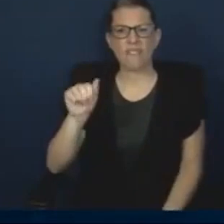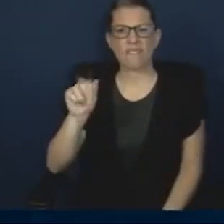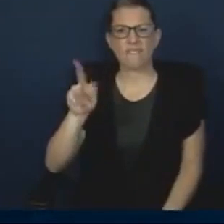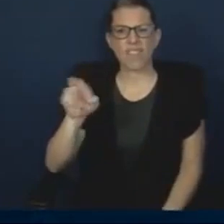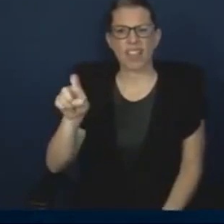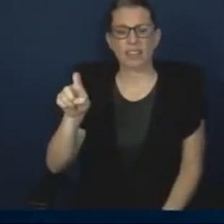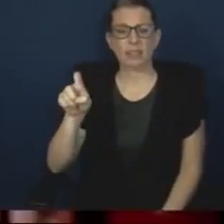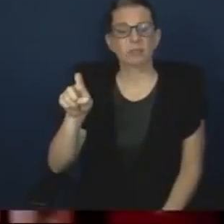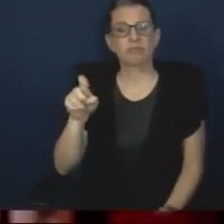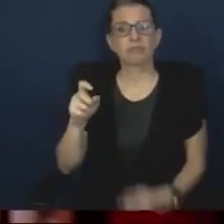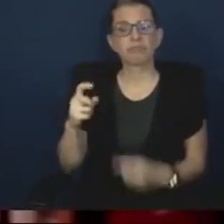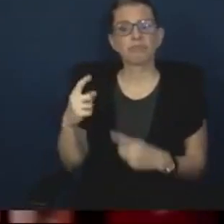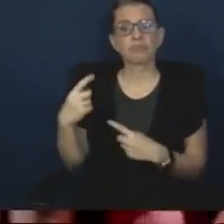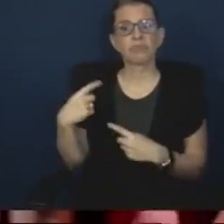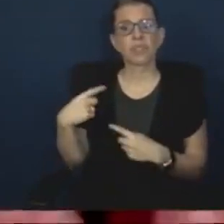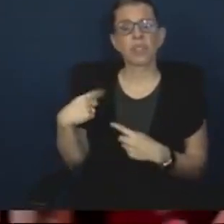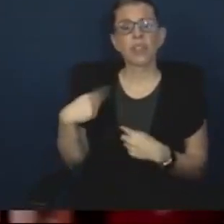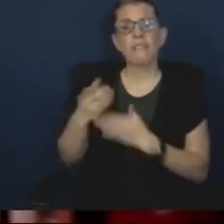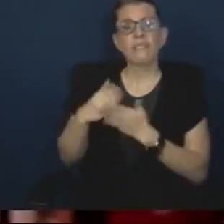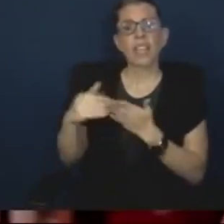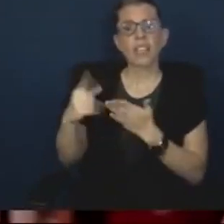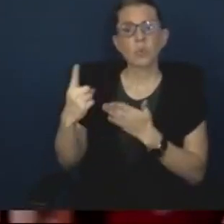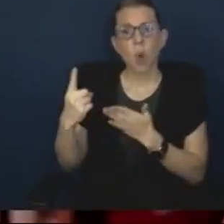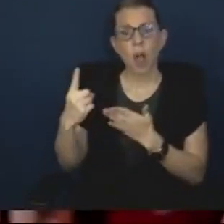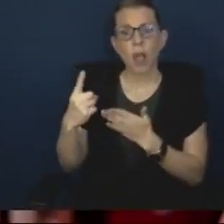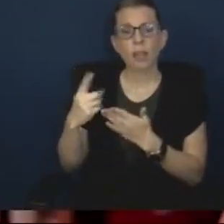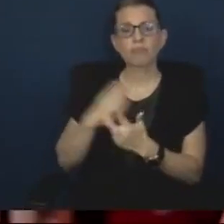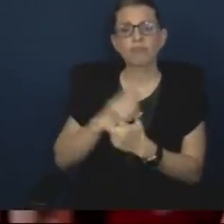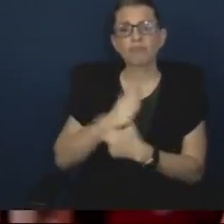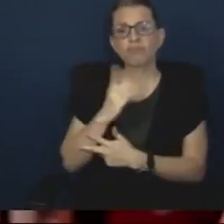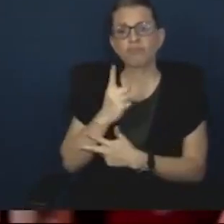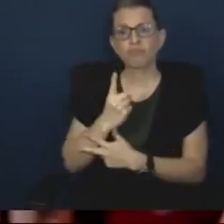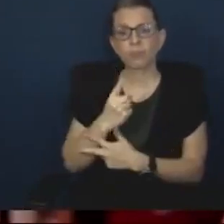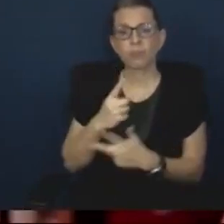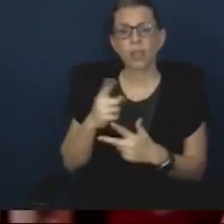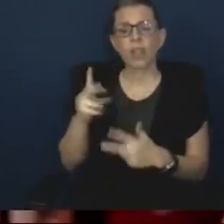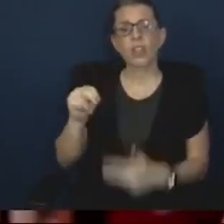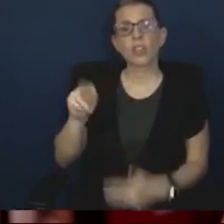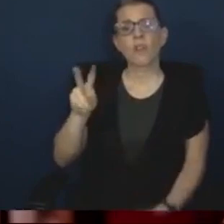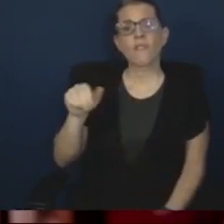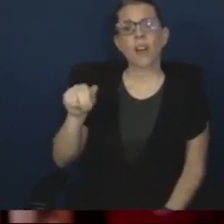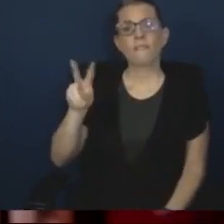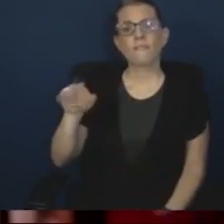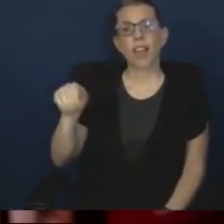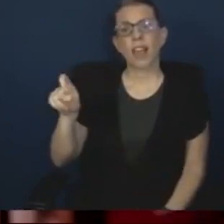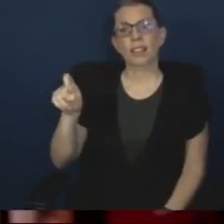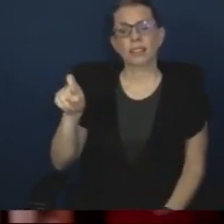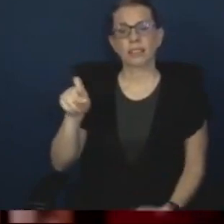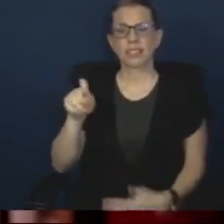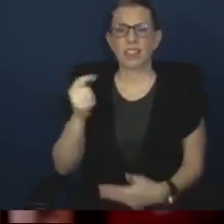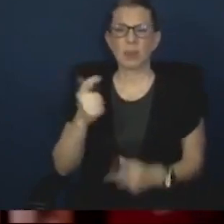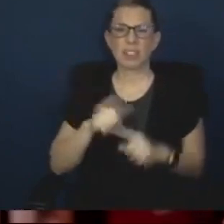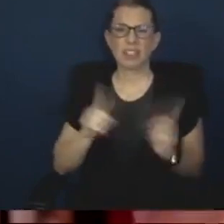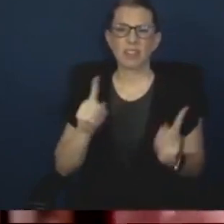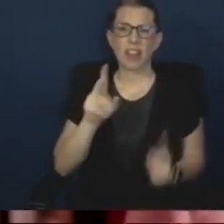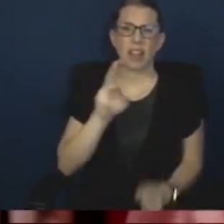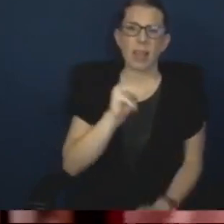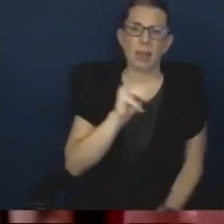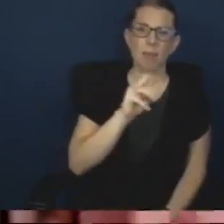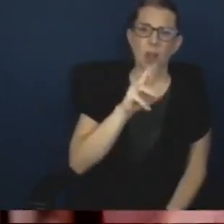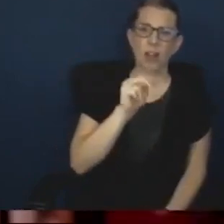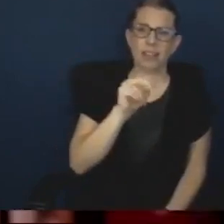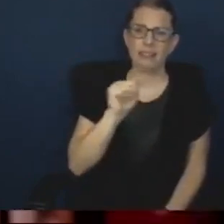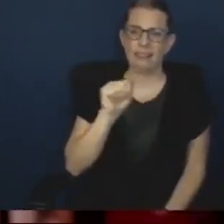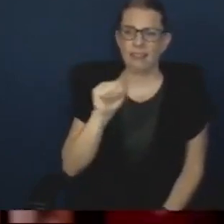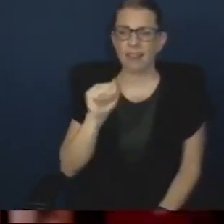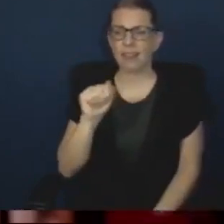through phase one and two. So Novavax is a bit different from the mRNA and the vectored vaccines in that it's a protein. It's a